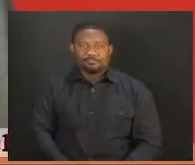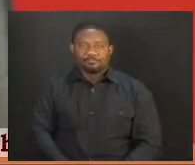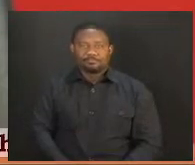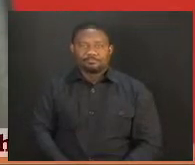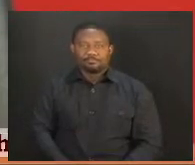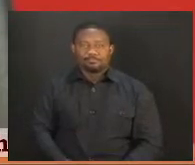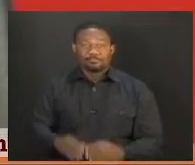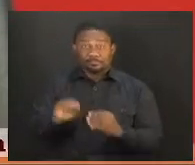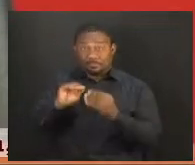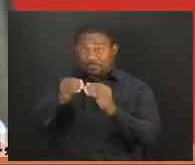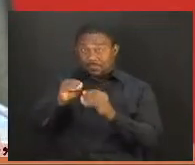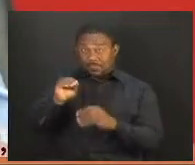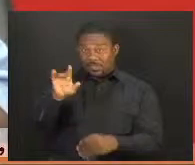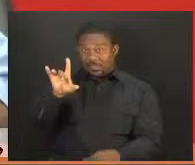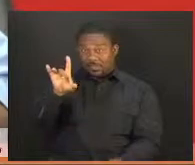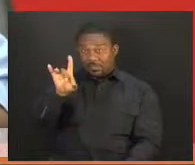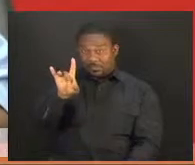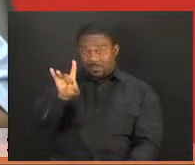Item 8,